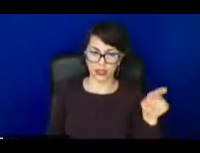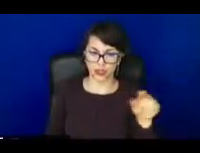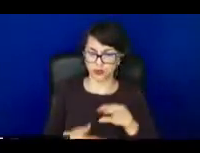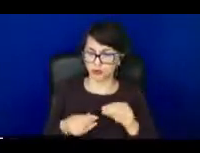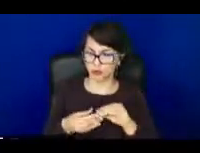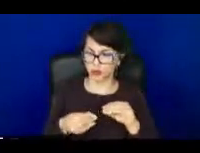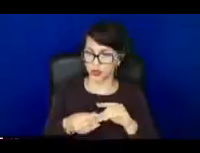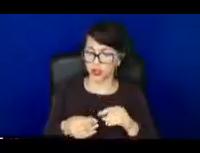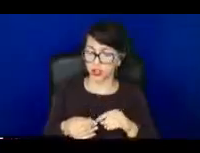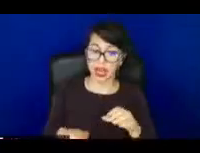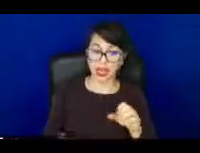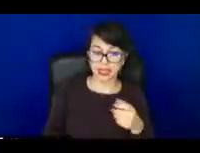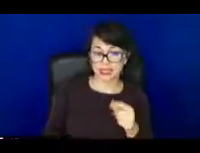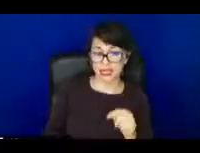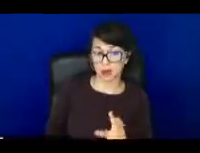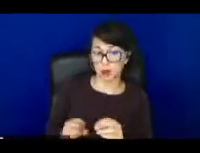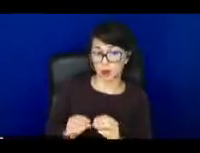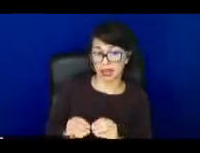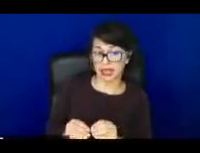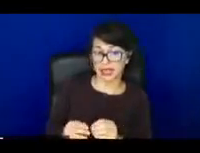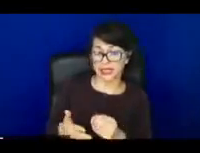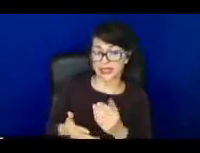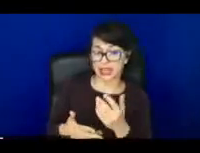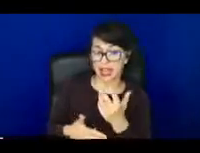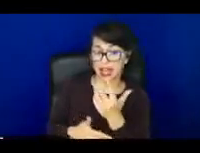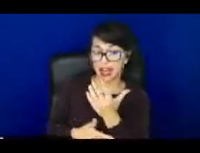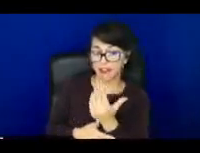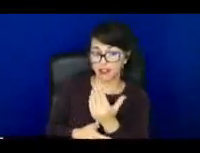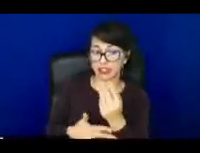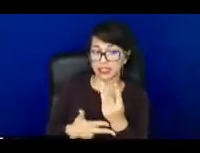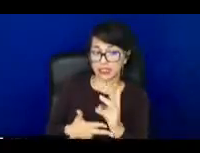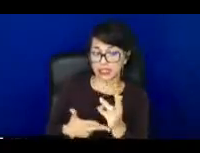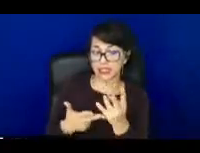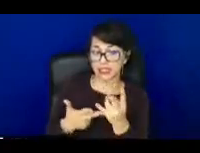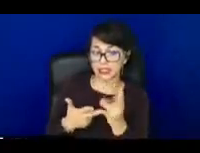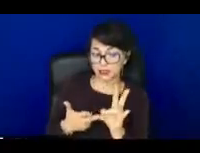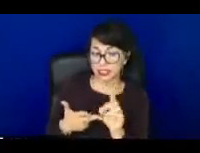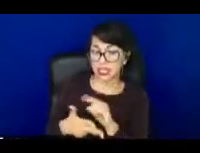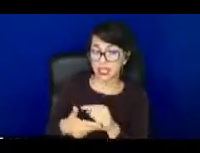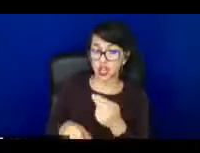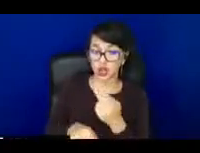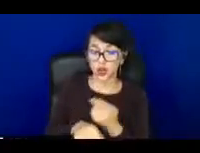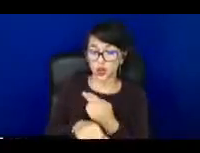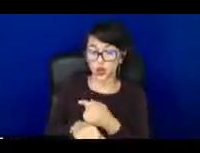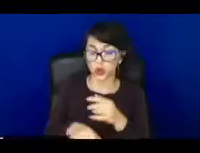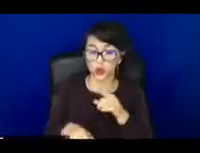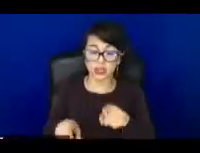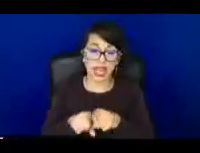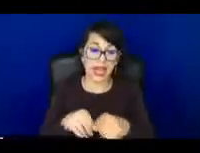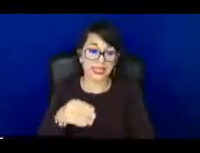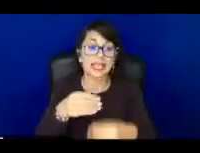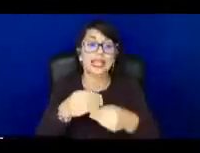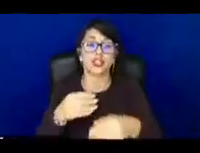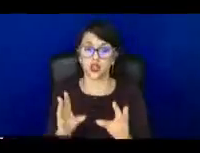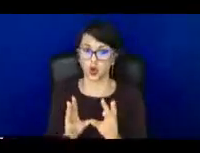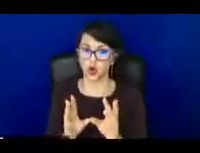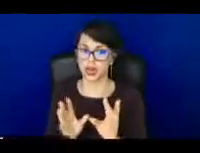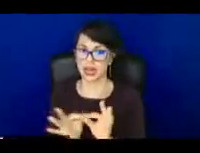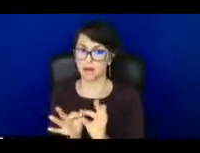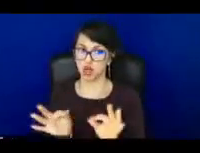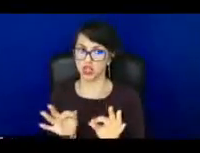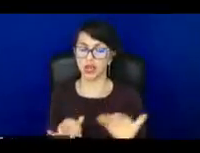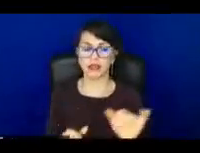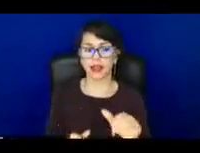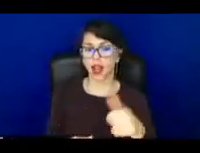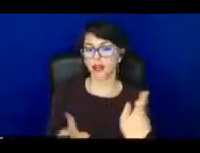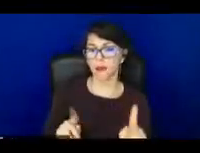last September ones for additional input from Southern and Northern to go. Now they saw, oh, wow, there's nothing